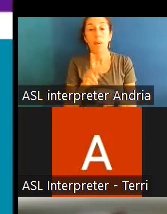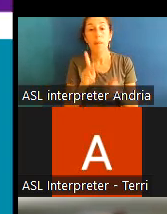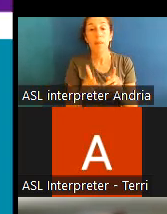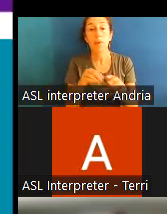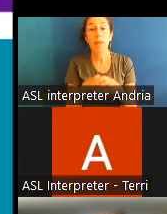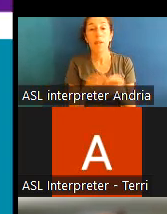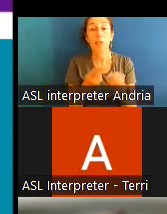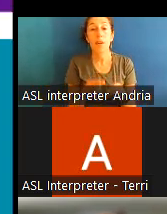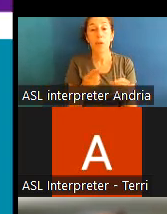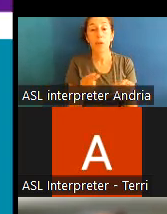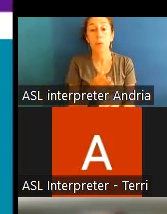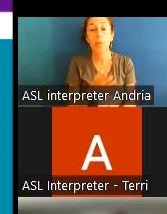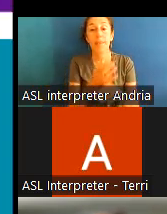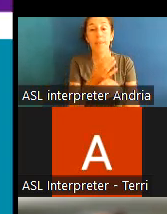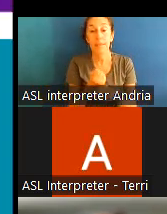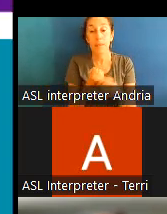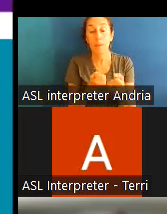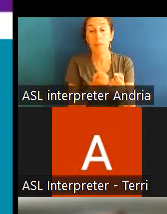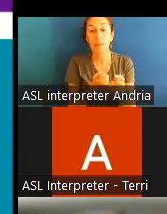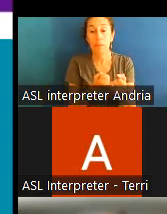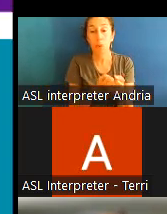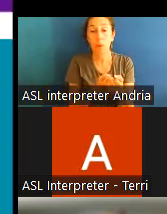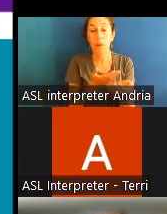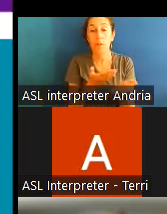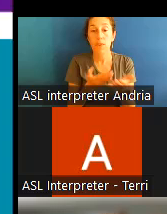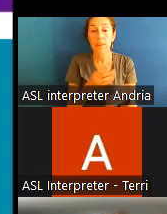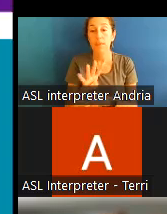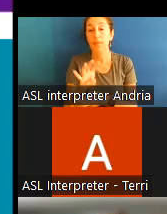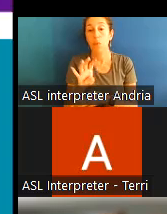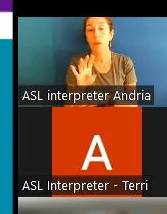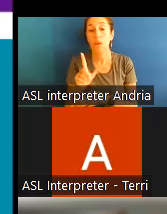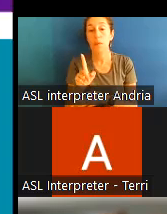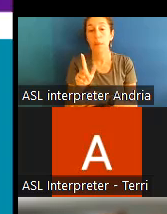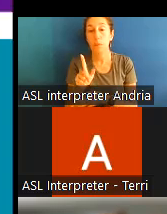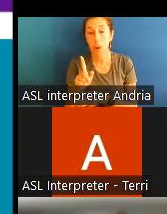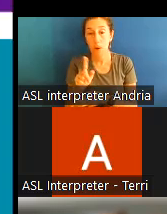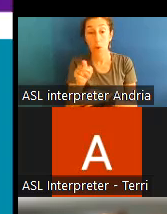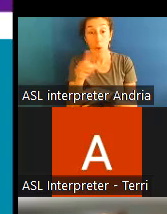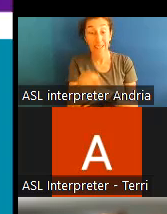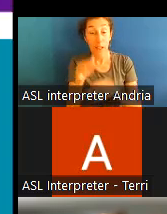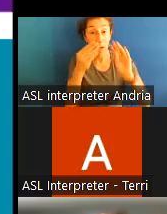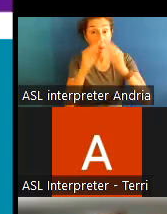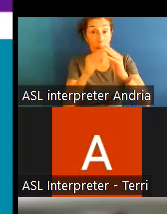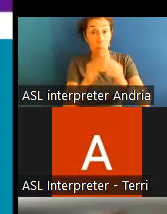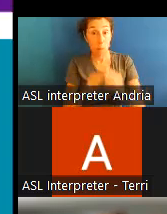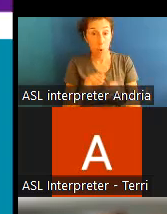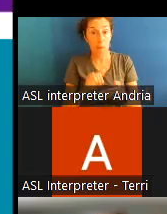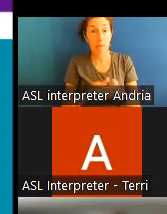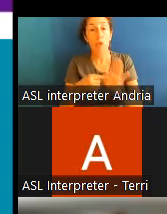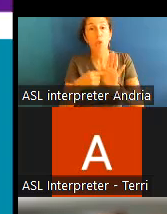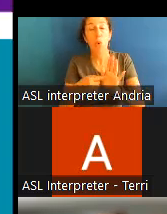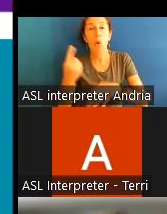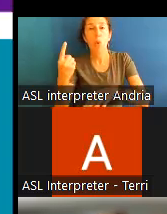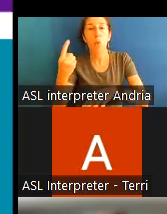services. So that's a pretty good number for a day. I mean, don't you think? Let's go to the